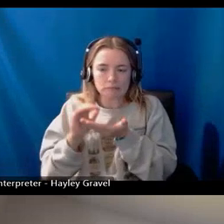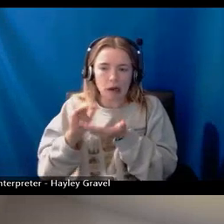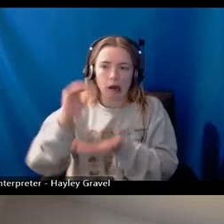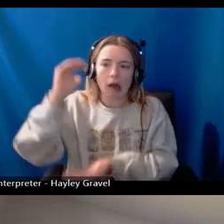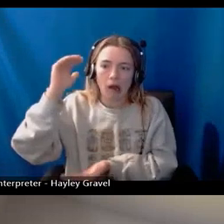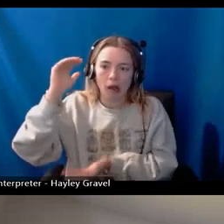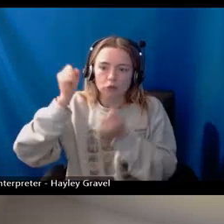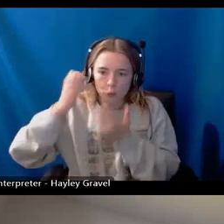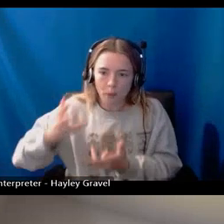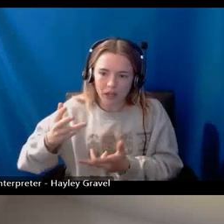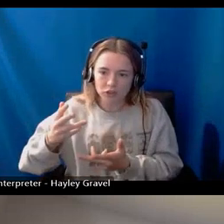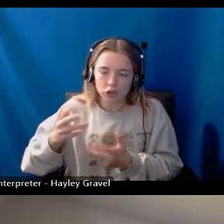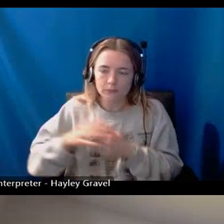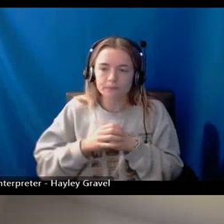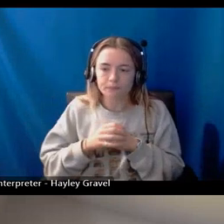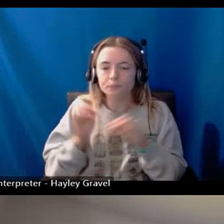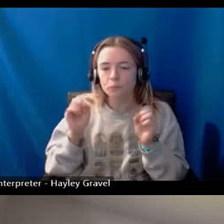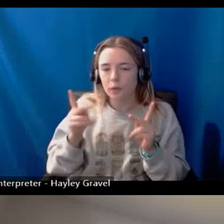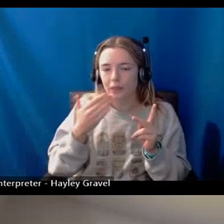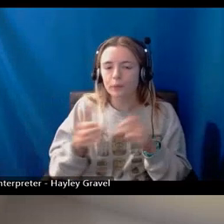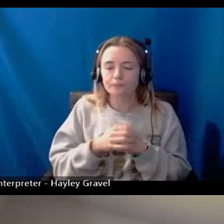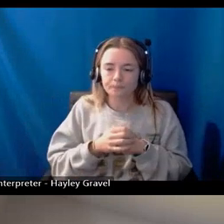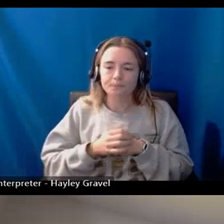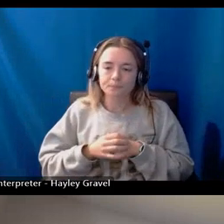Yep. Thank you for that.